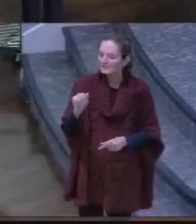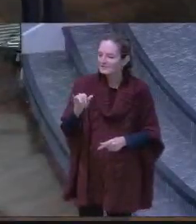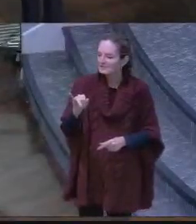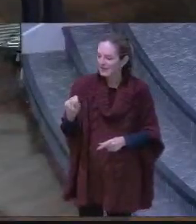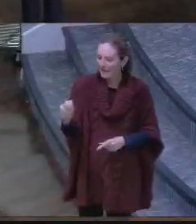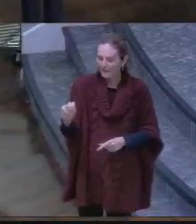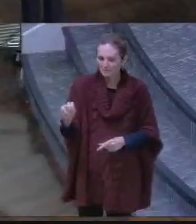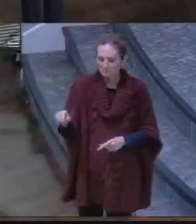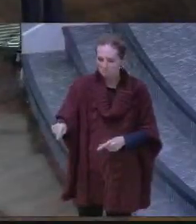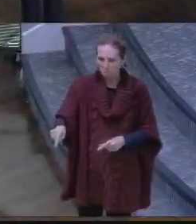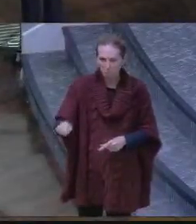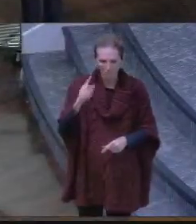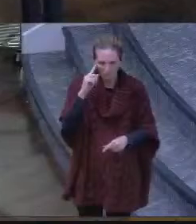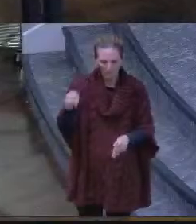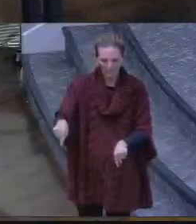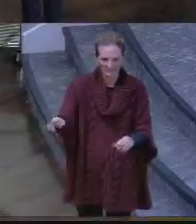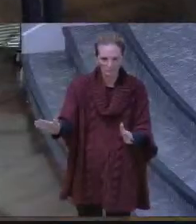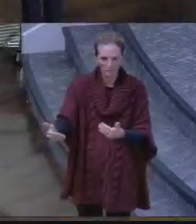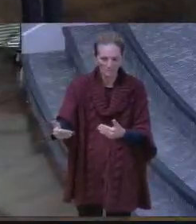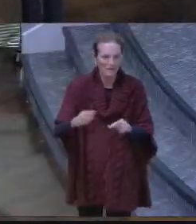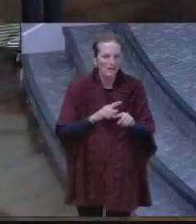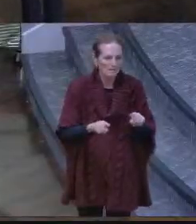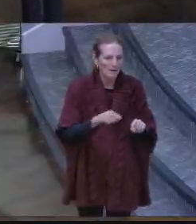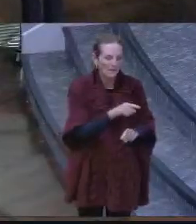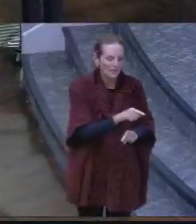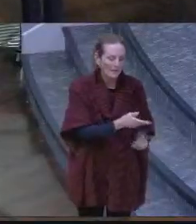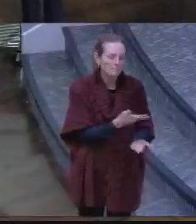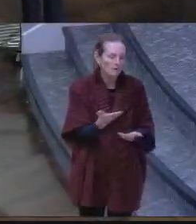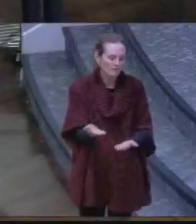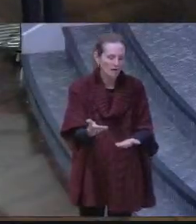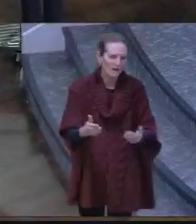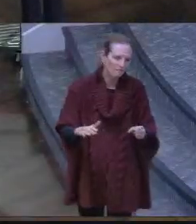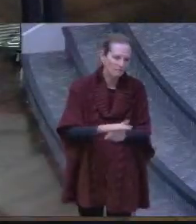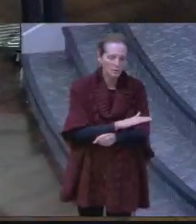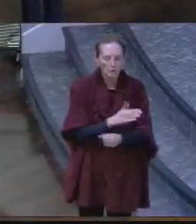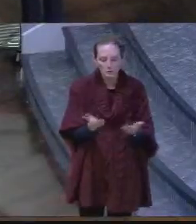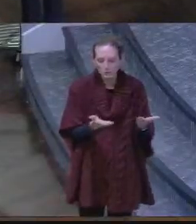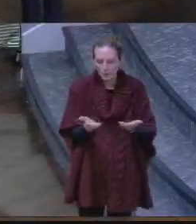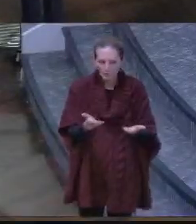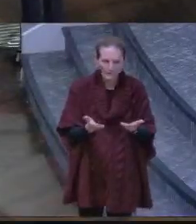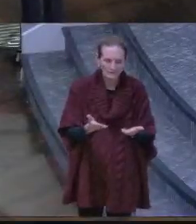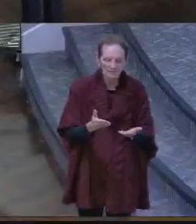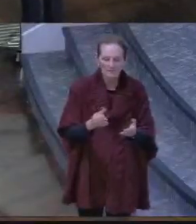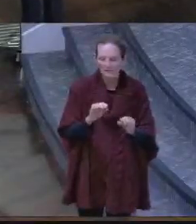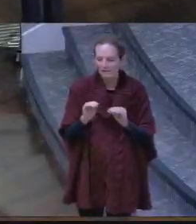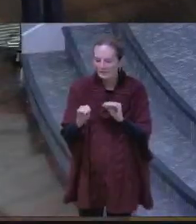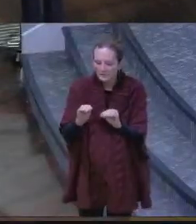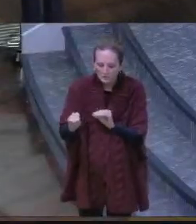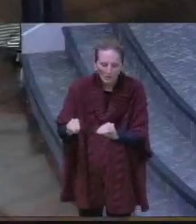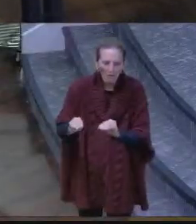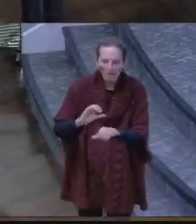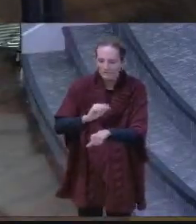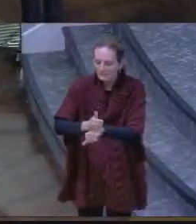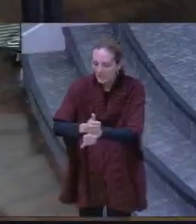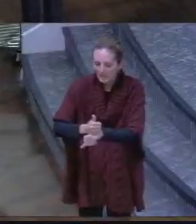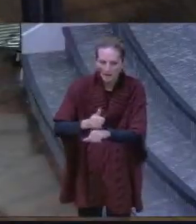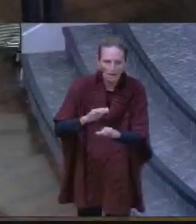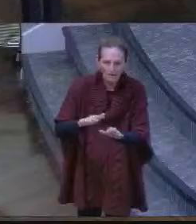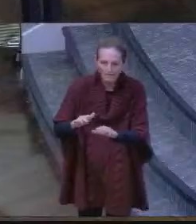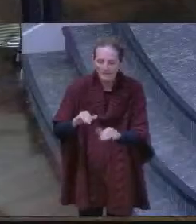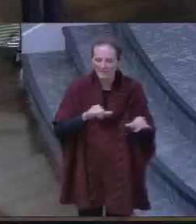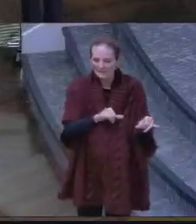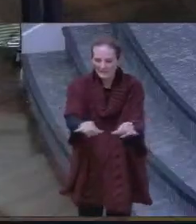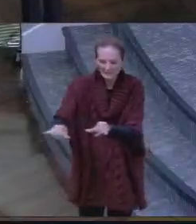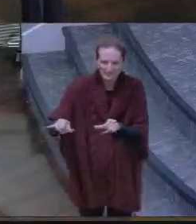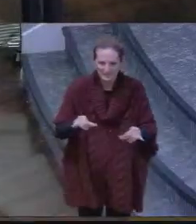for the full school, because they provide full service, they install everything, have it set up. They provide the furniture that's consistent across the district.